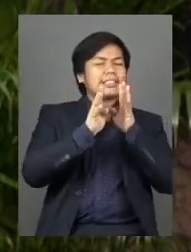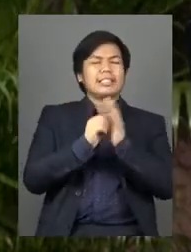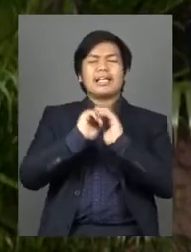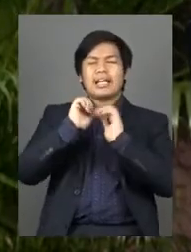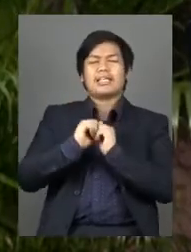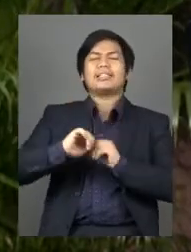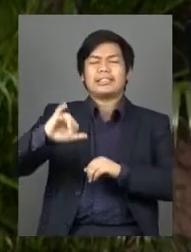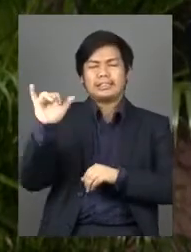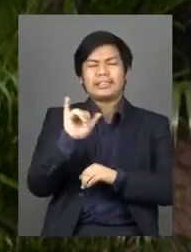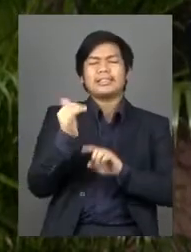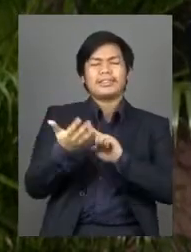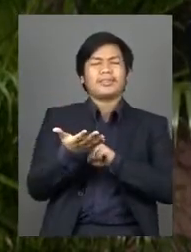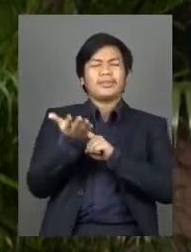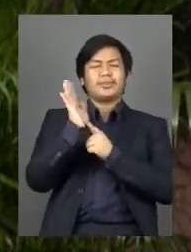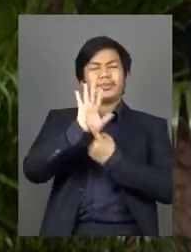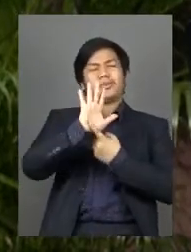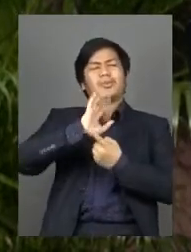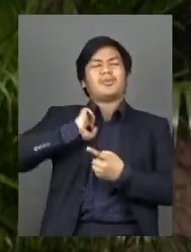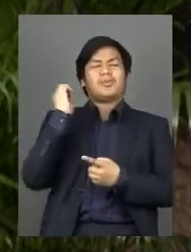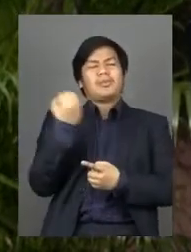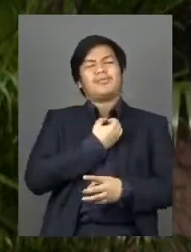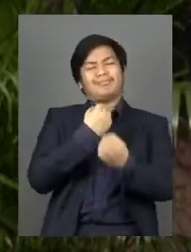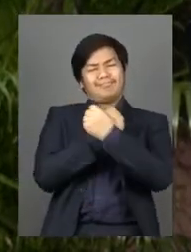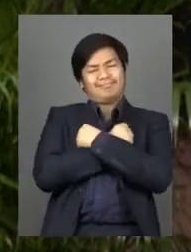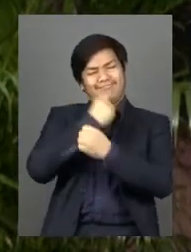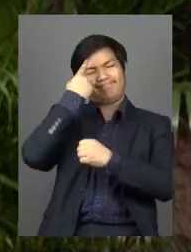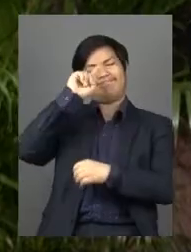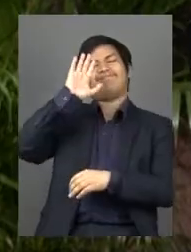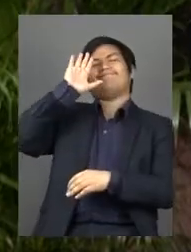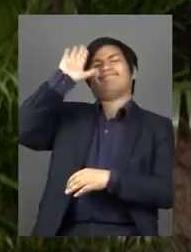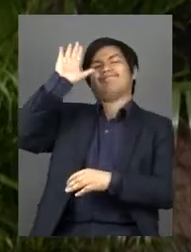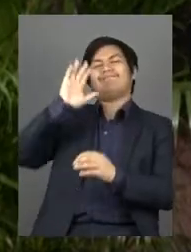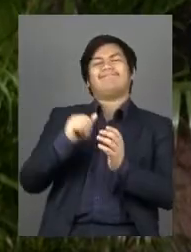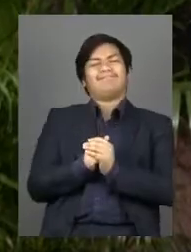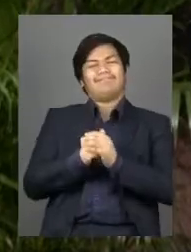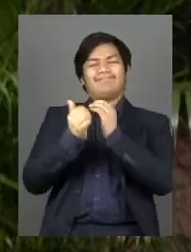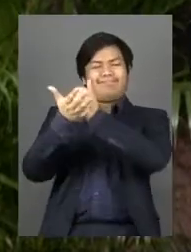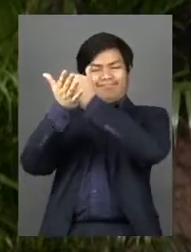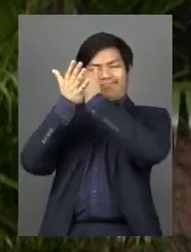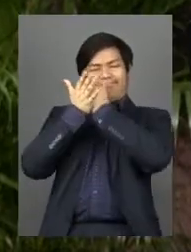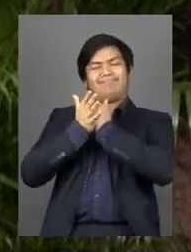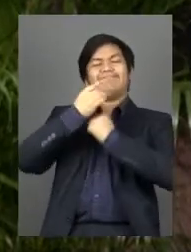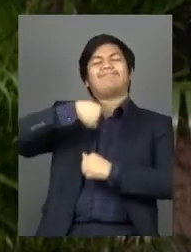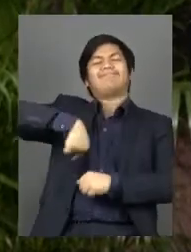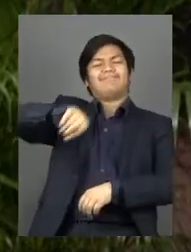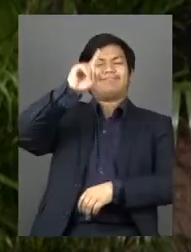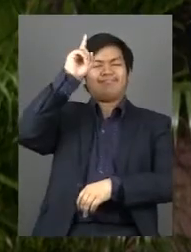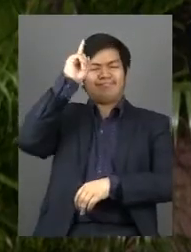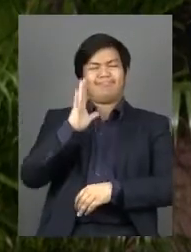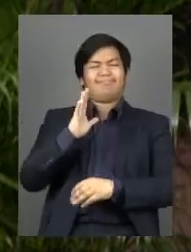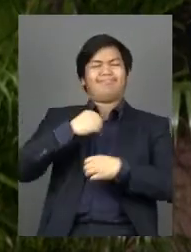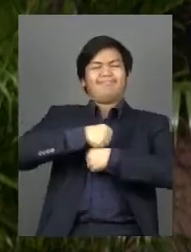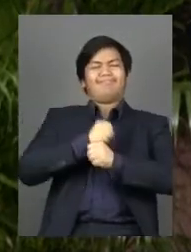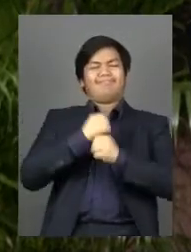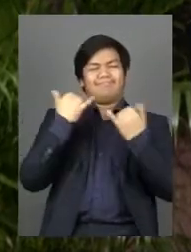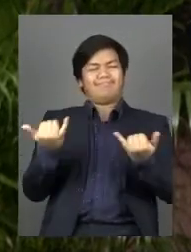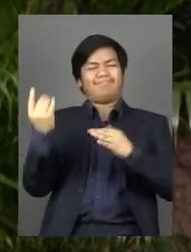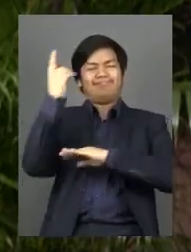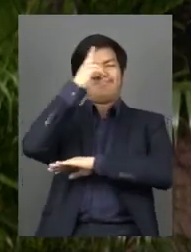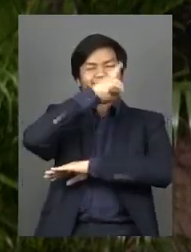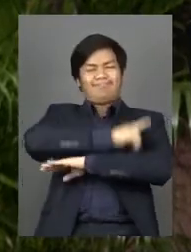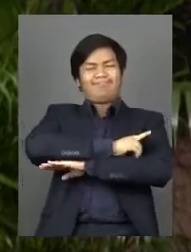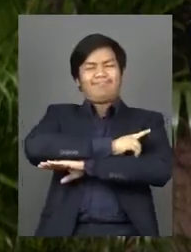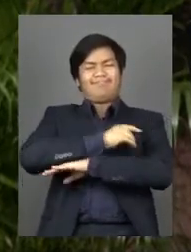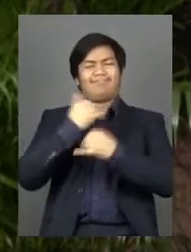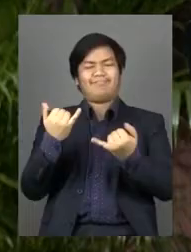also show our love for You. Help us, God, to make today, this